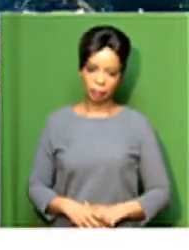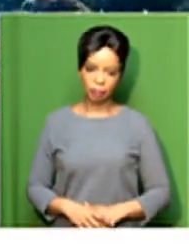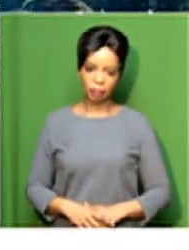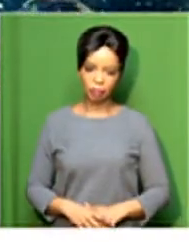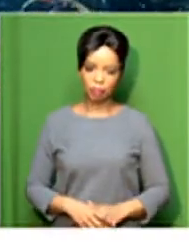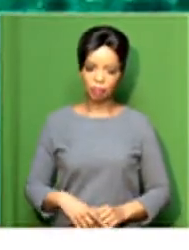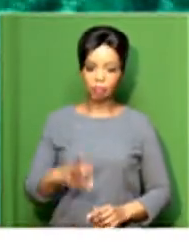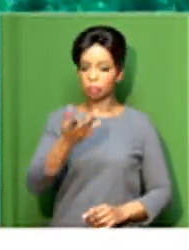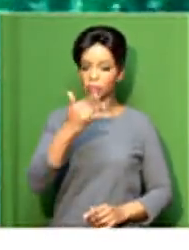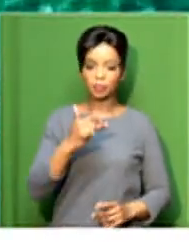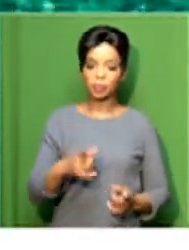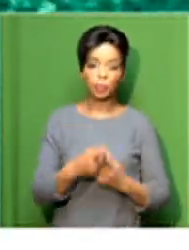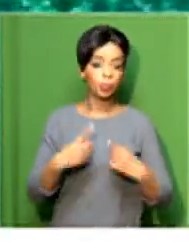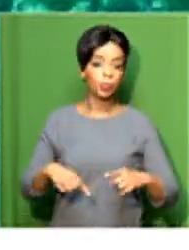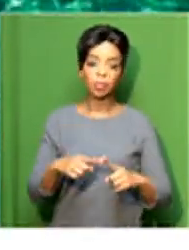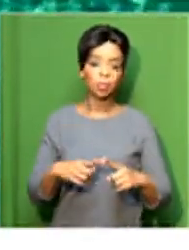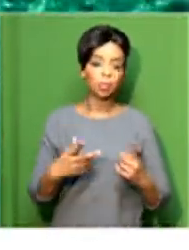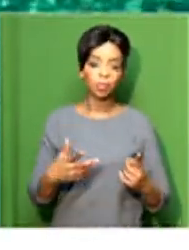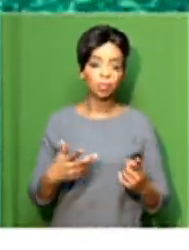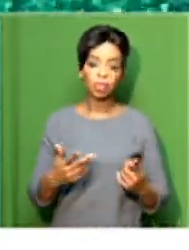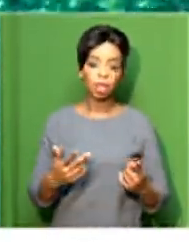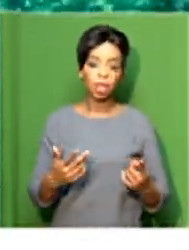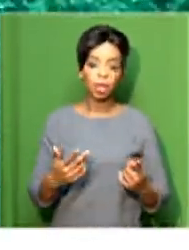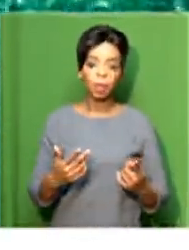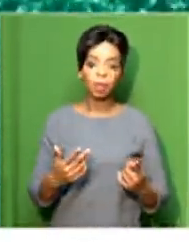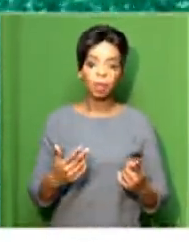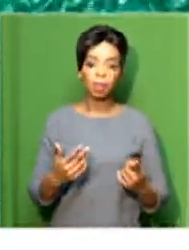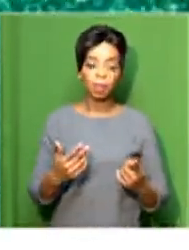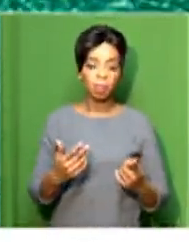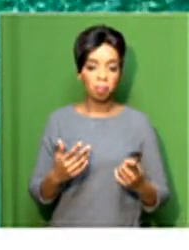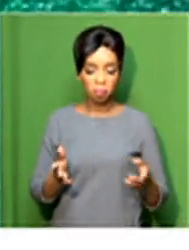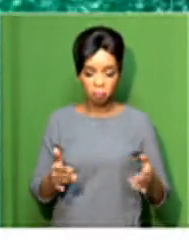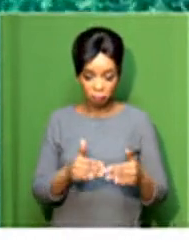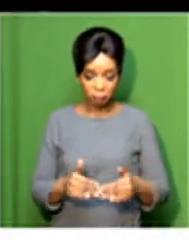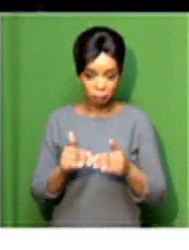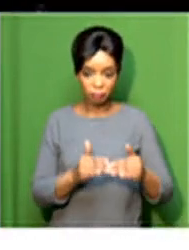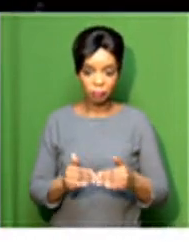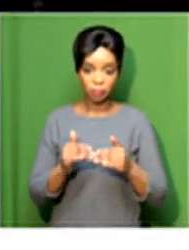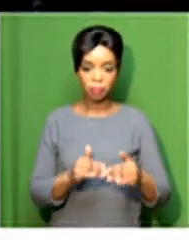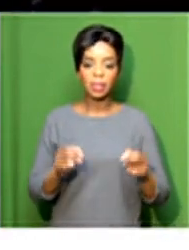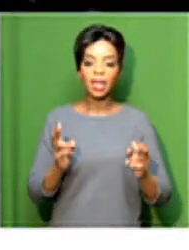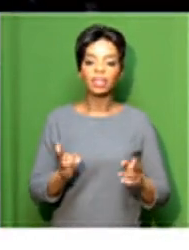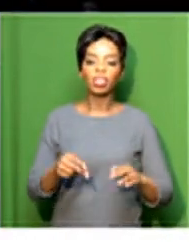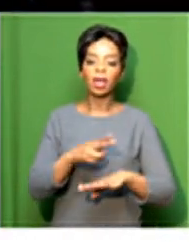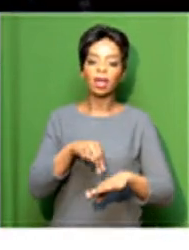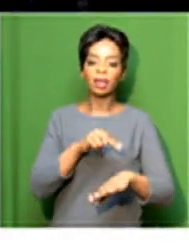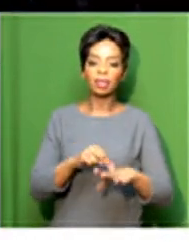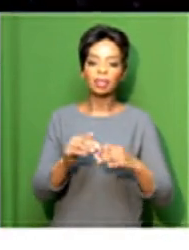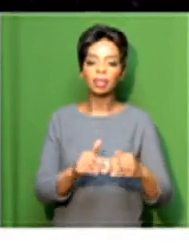if we don't start treating it as if we are part of it, we're already in big